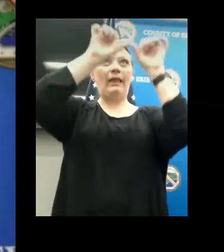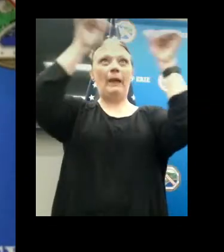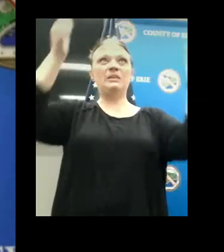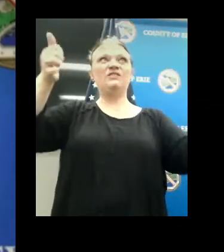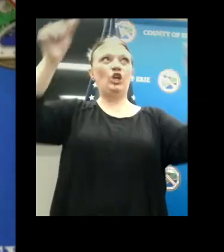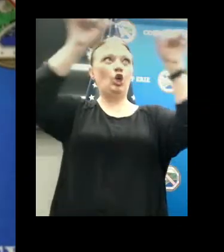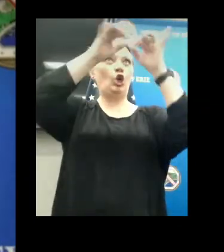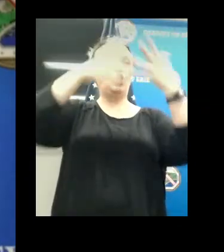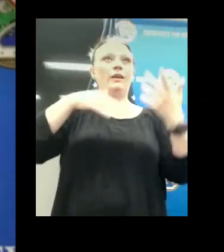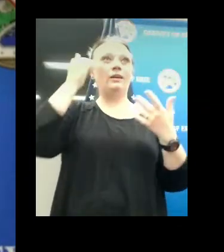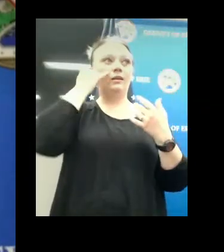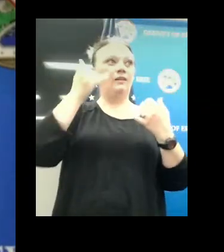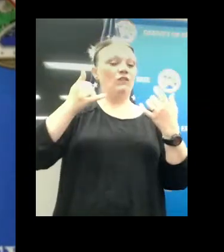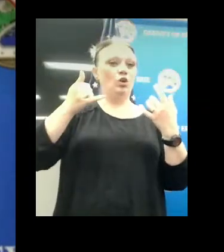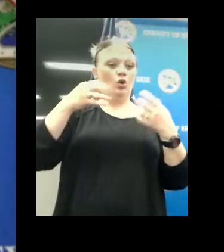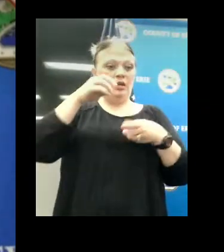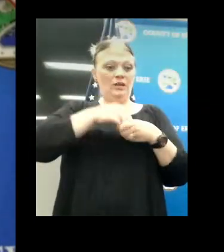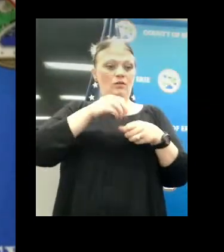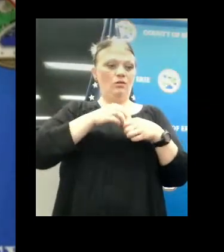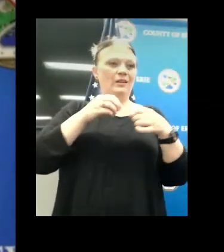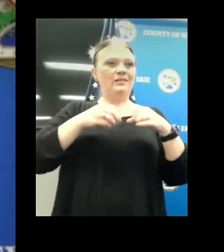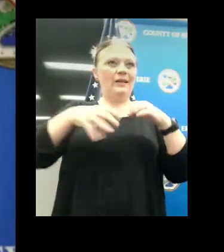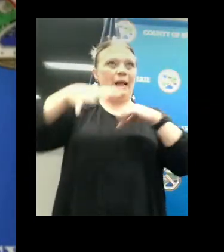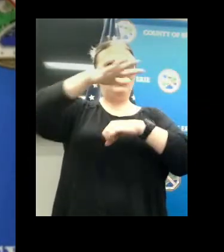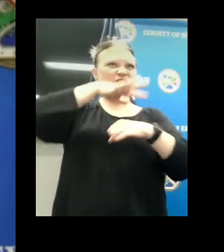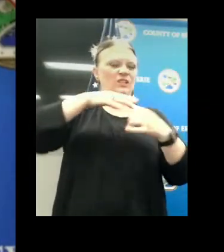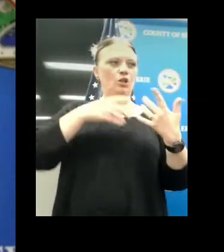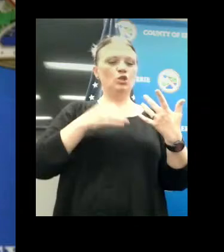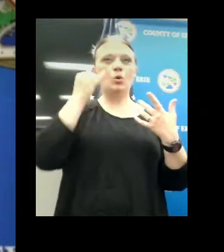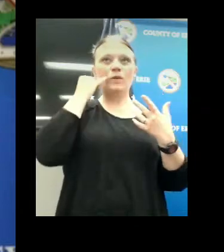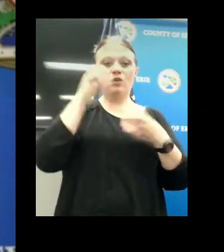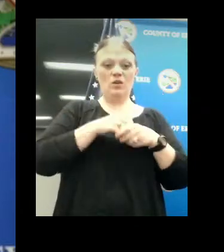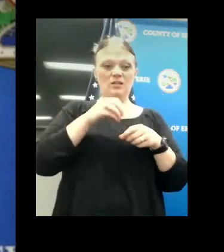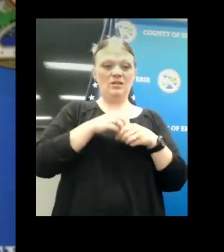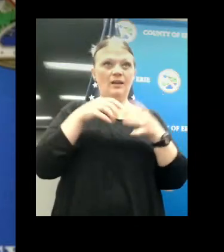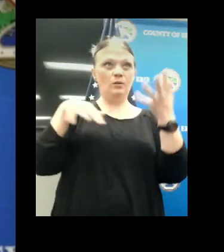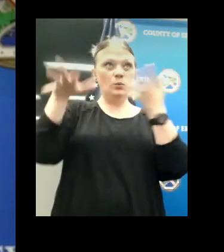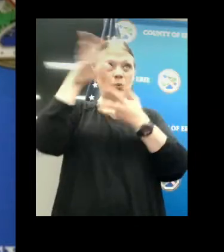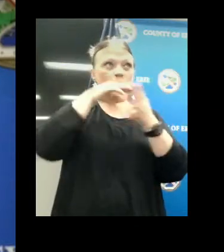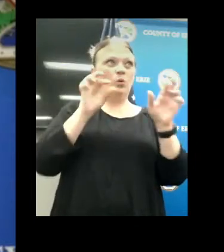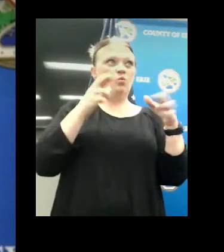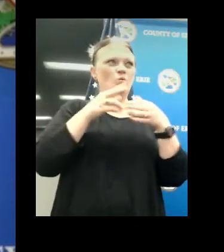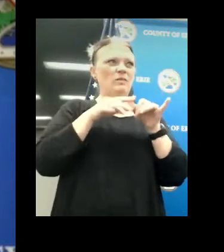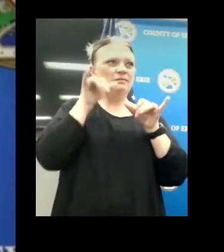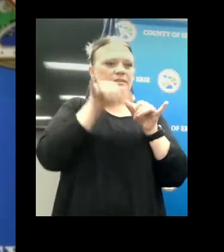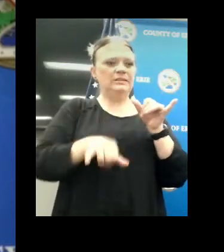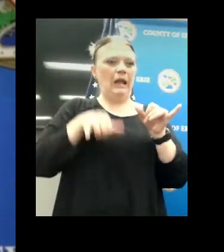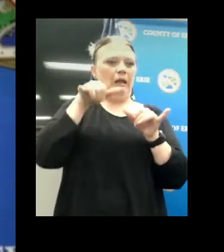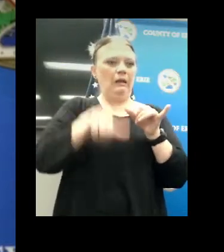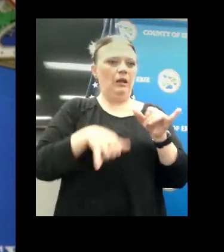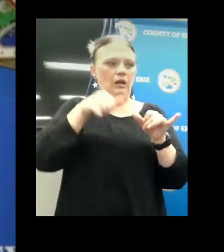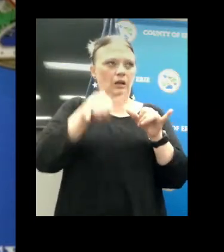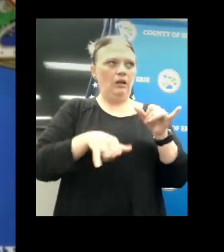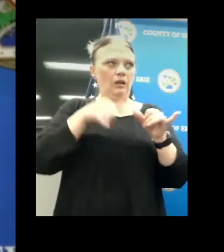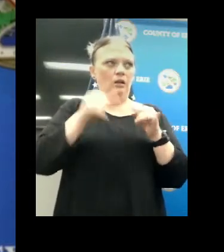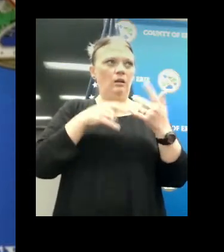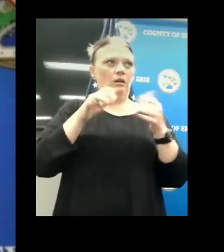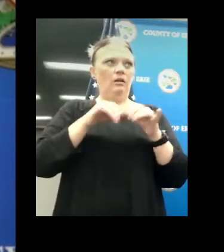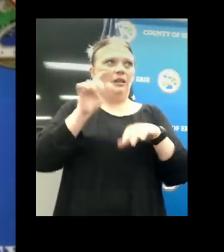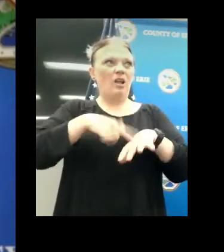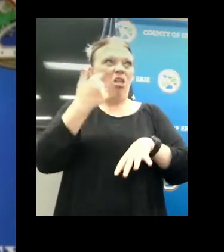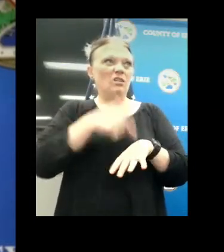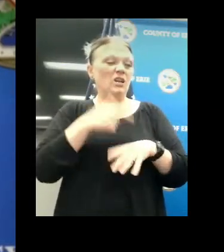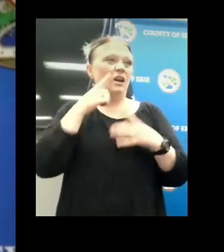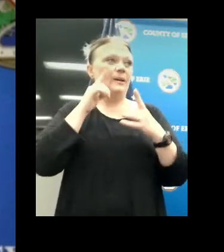atmosphere. Whereas if you're indoors, depending on the circulation in the room, they can fester and remain a long